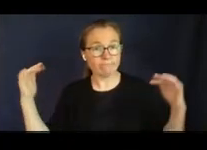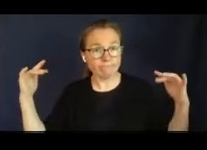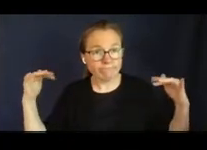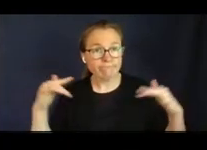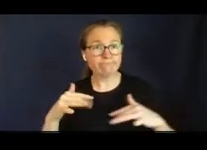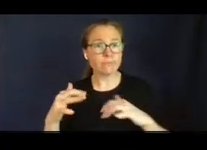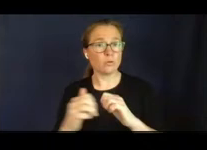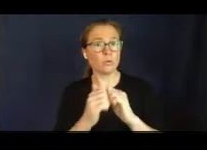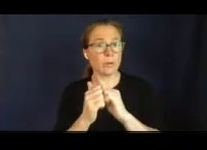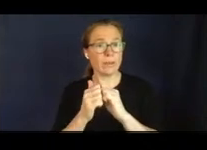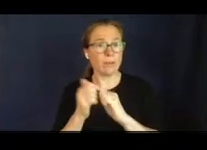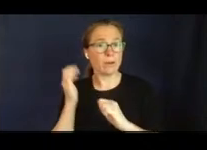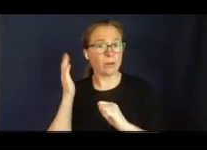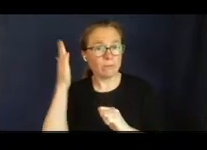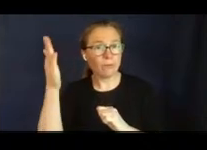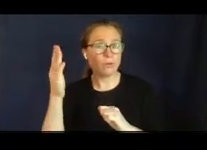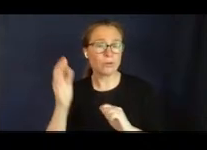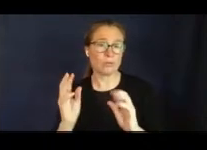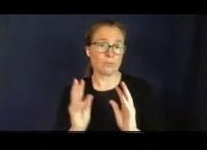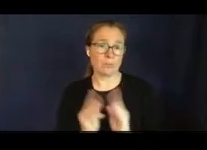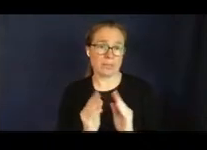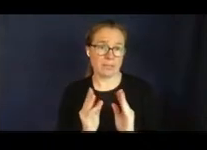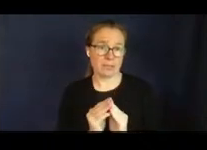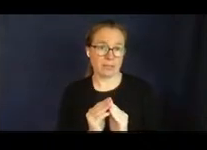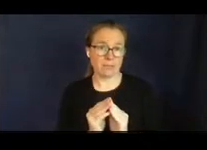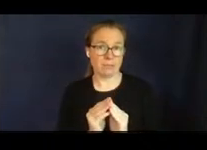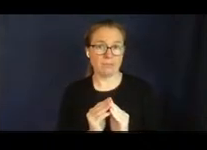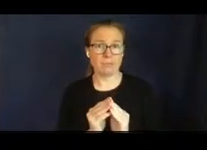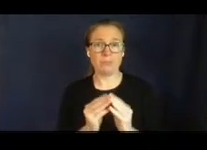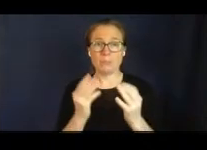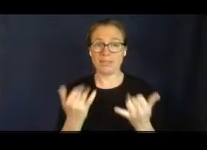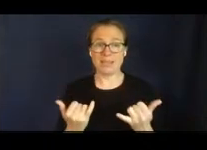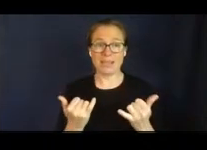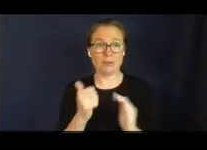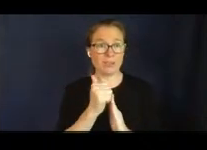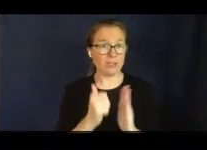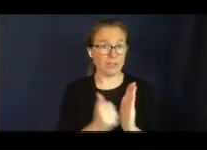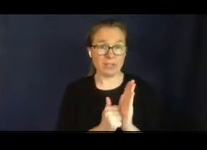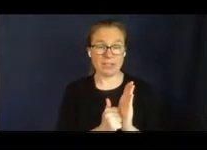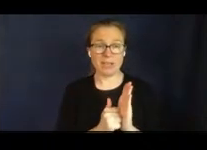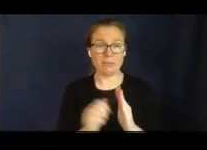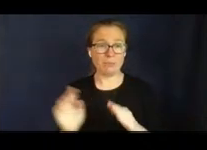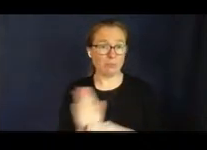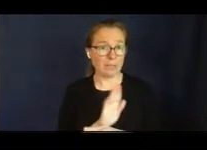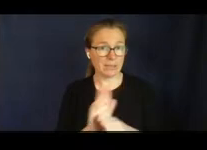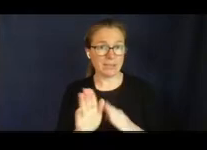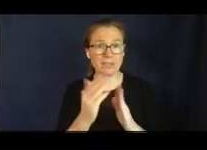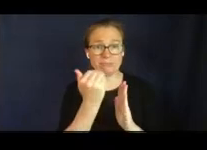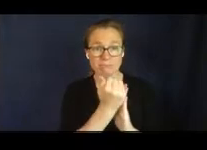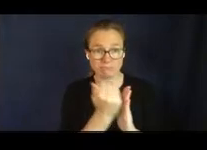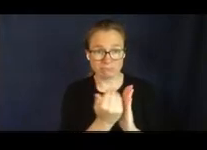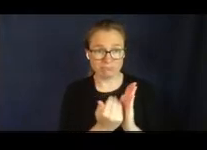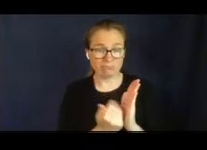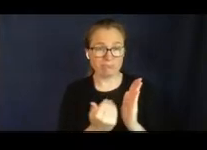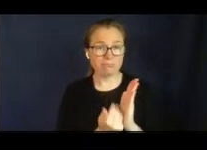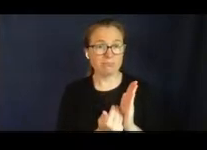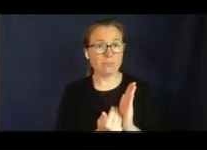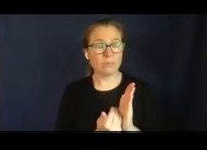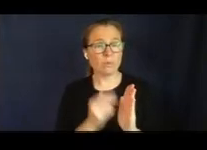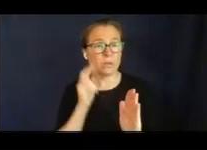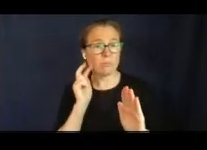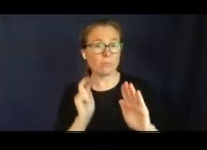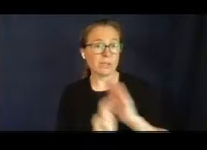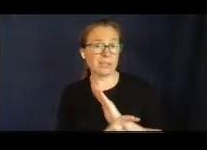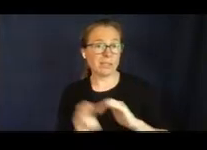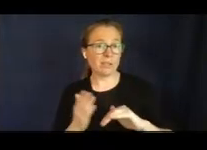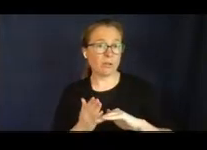sometime. But as usual, we have a full agenda. We expect to go just over 3 hours, but I will note that we